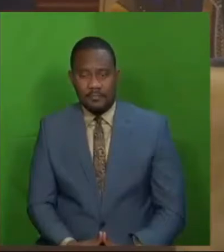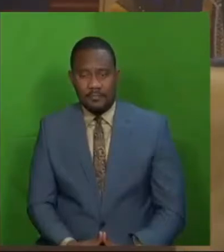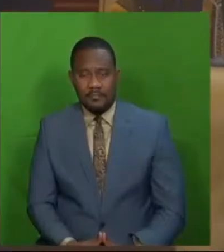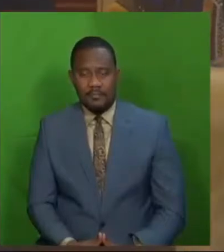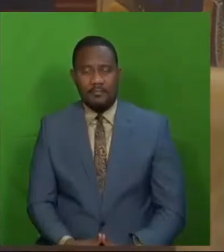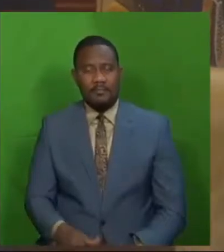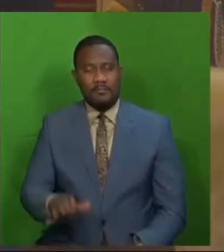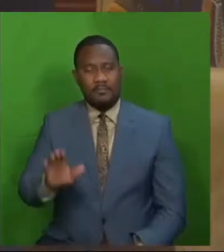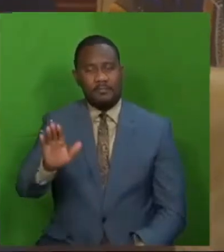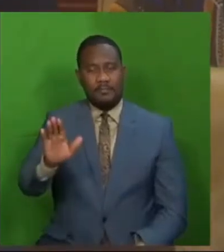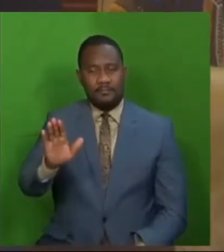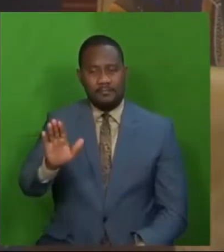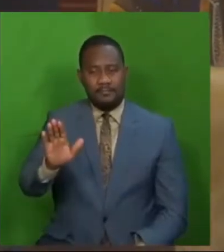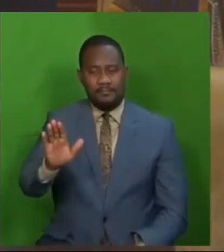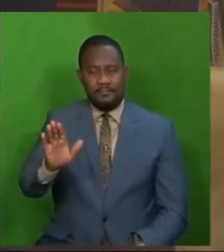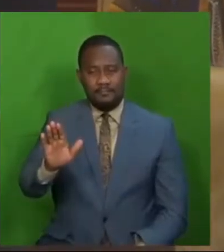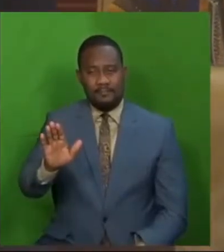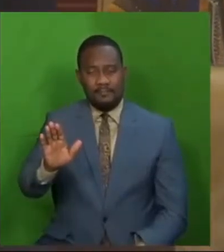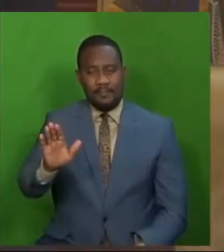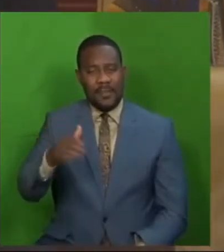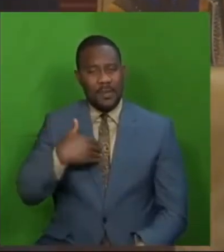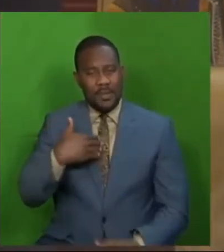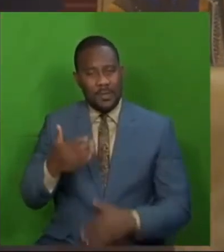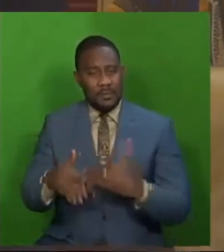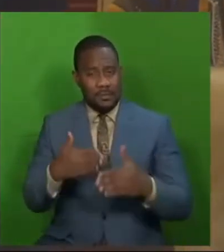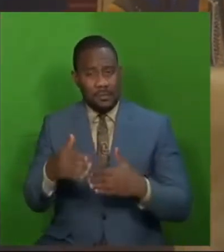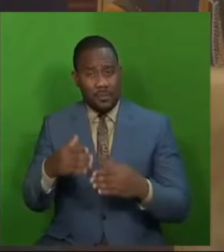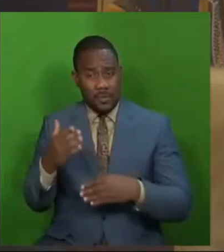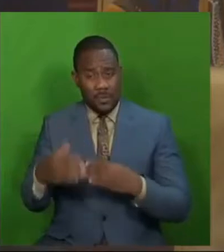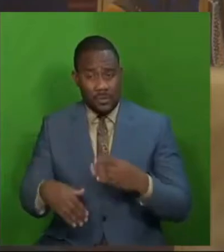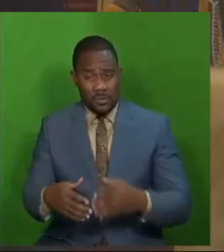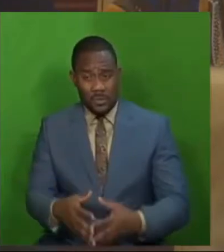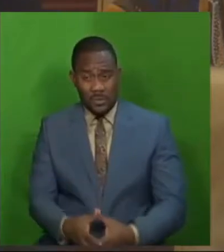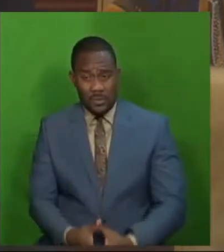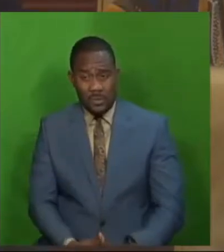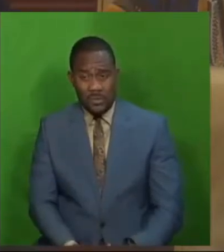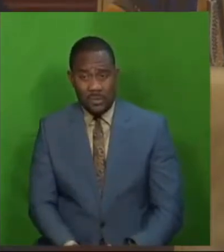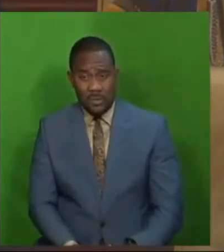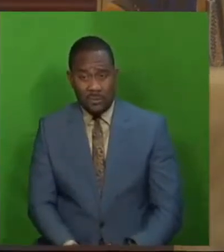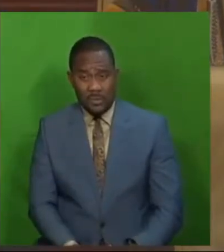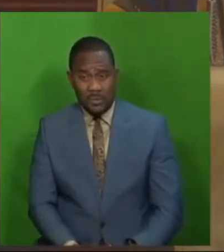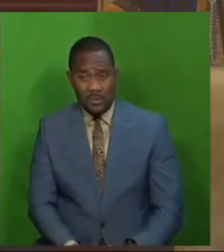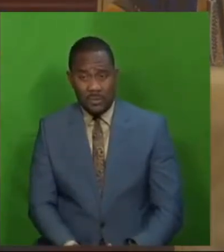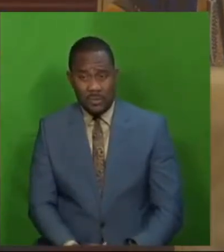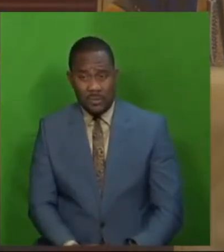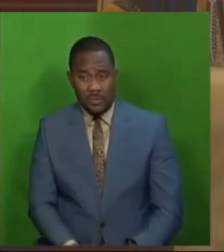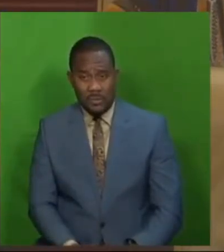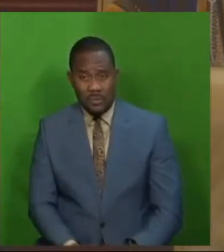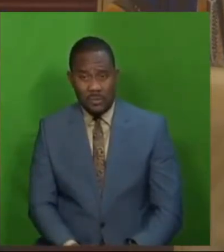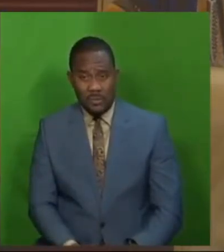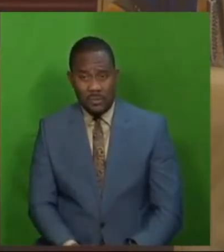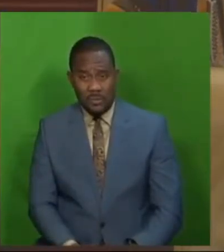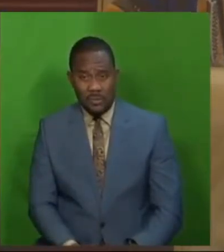of COVID... Honorable member, be concluding. Be concluding. 17 minutes.